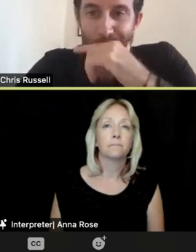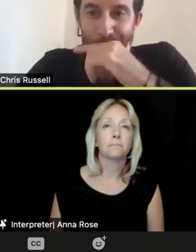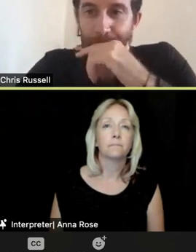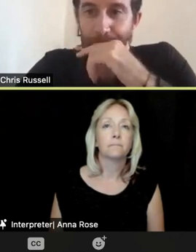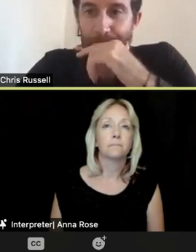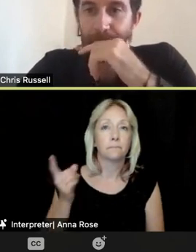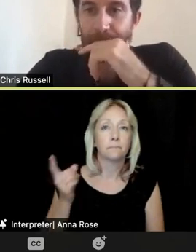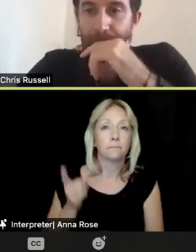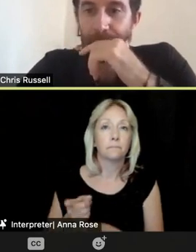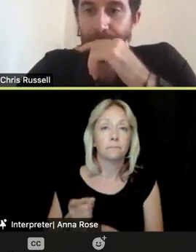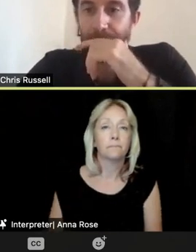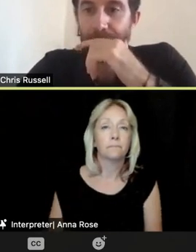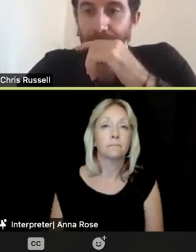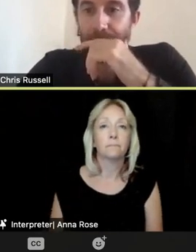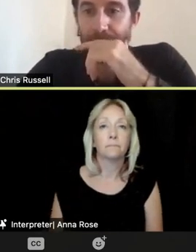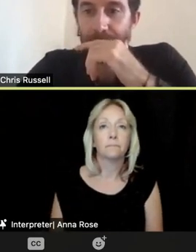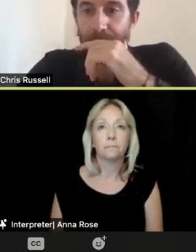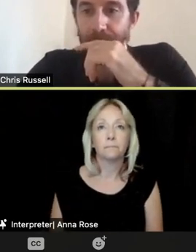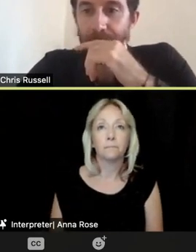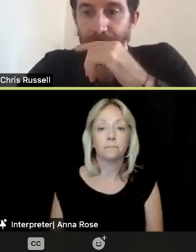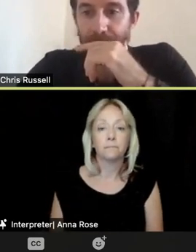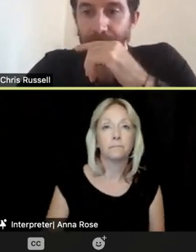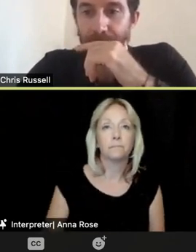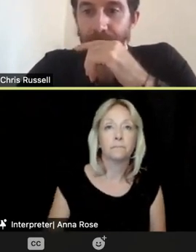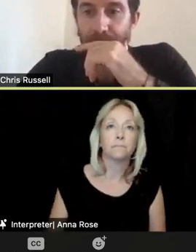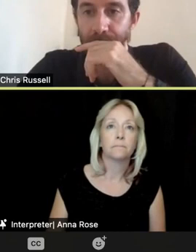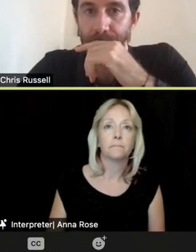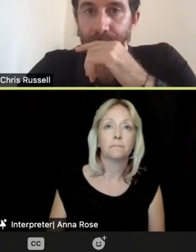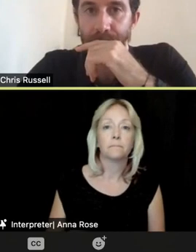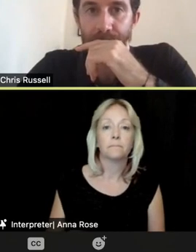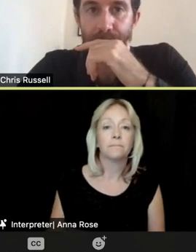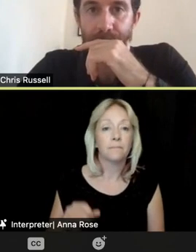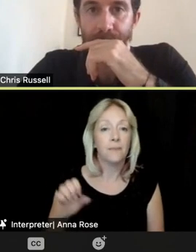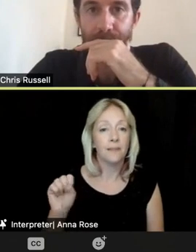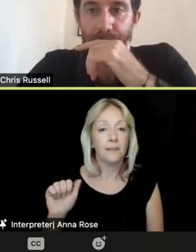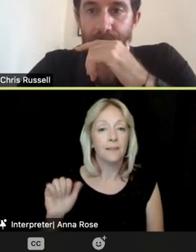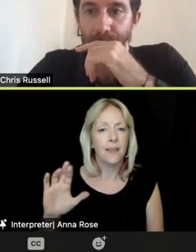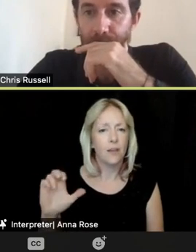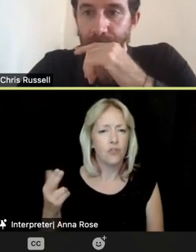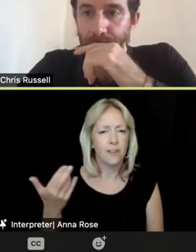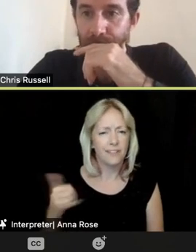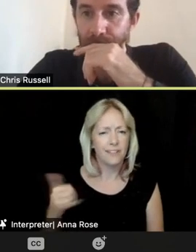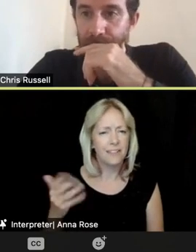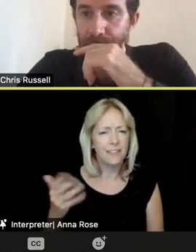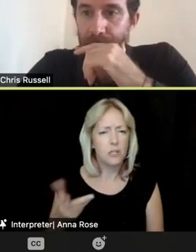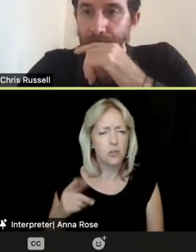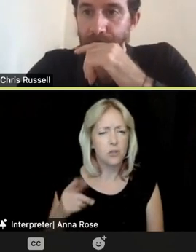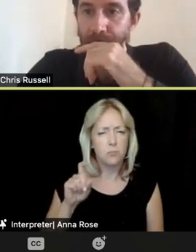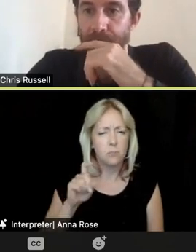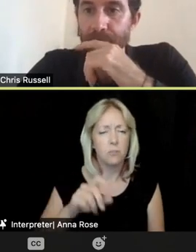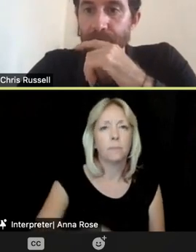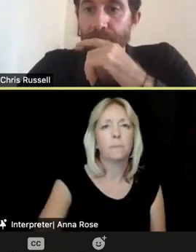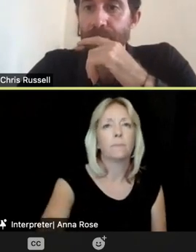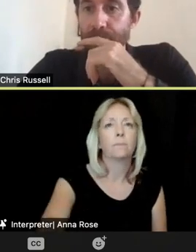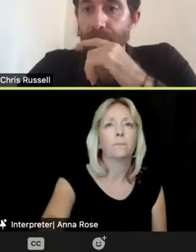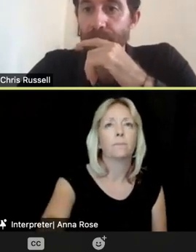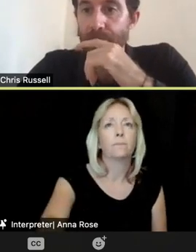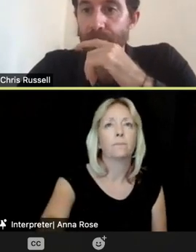Great. Like, Miss Sarah, she's still here, but we'll do it for